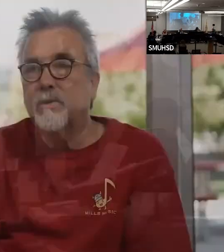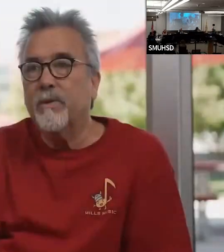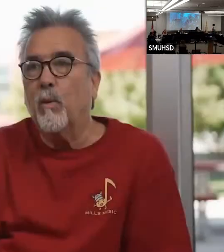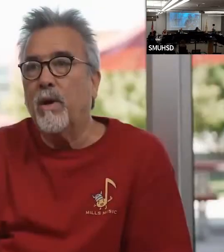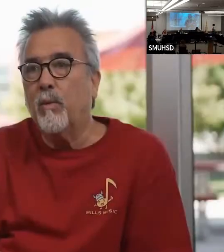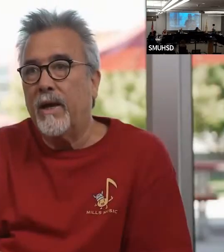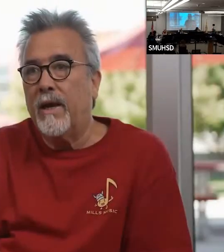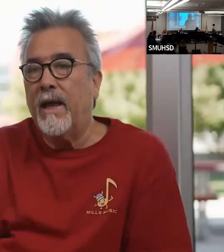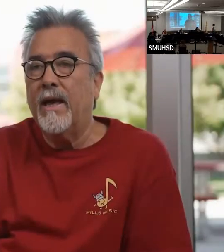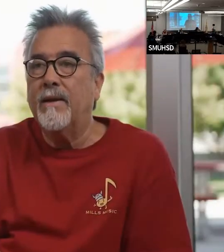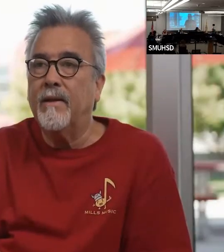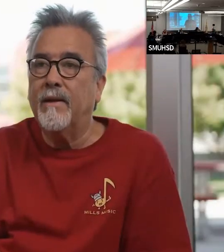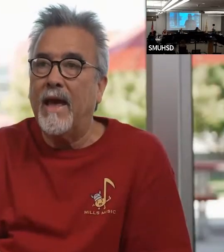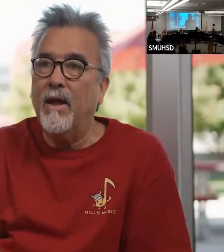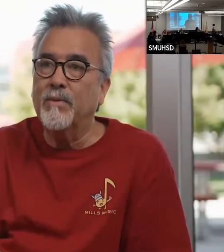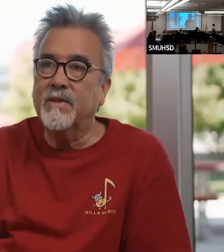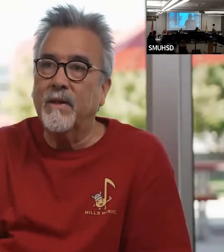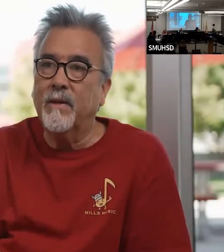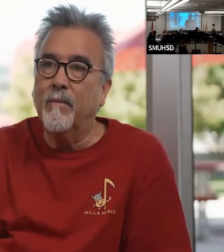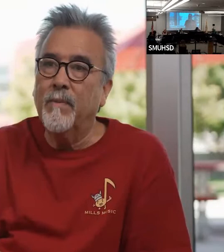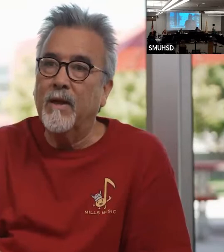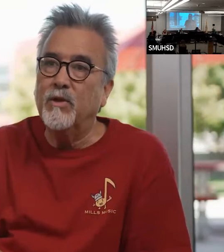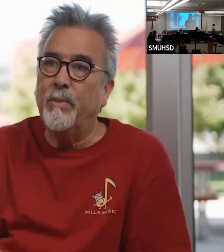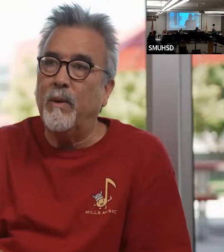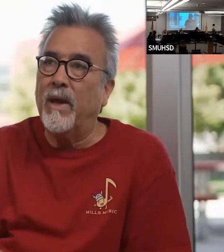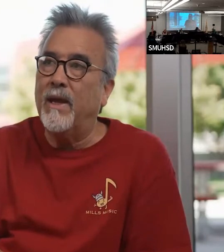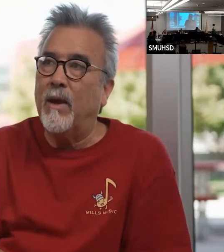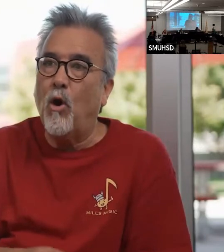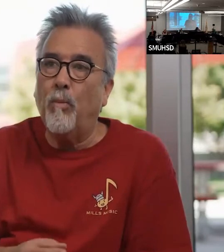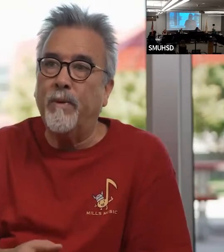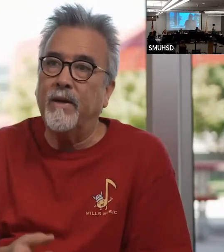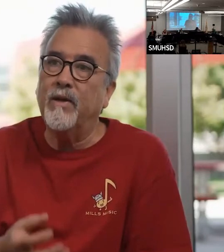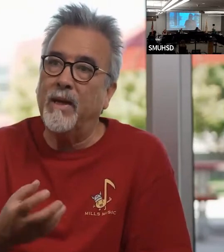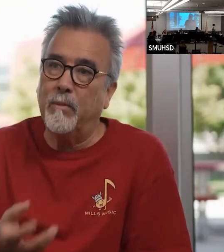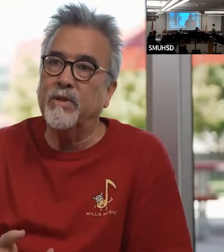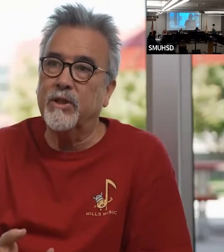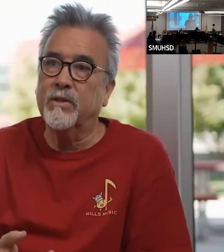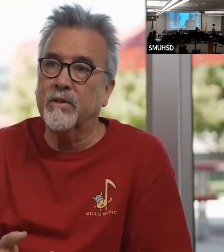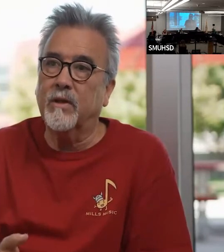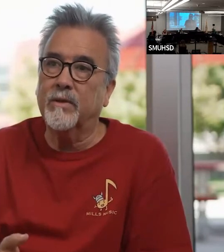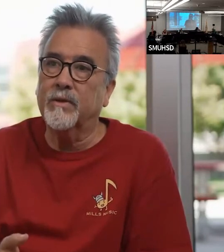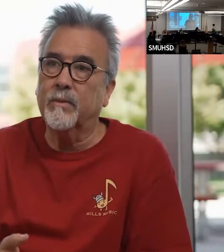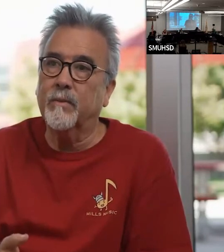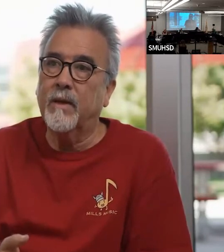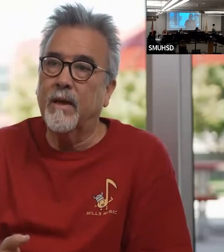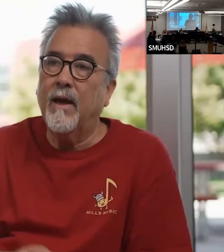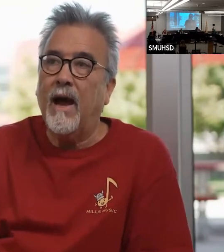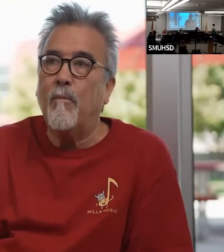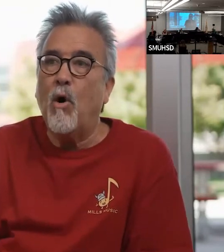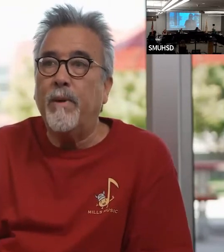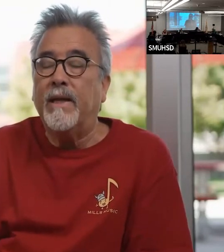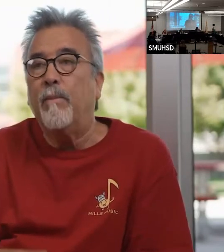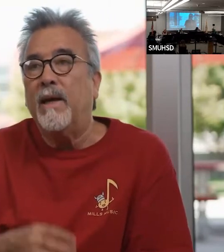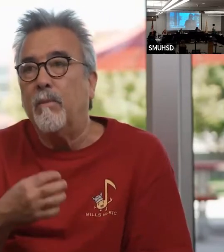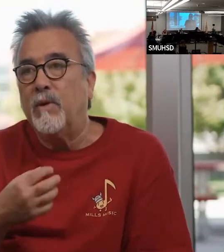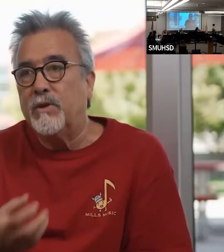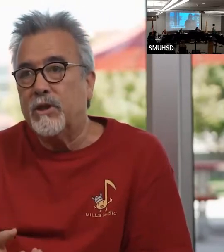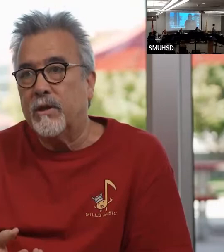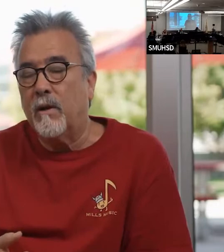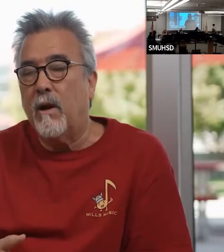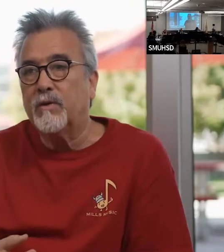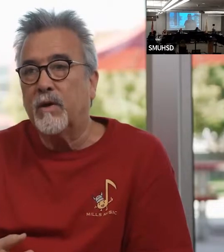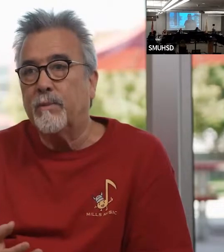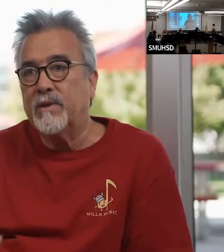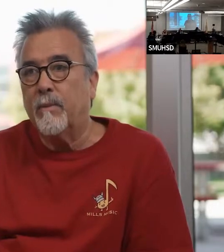they're knowledgeable, they're well-read, and that helps them to be ready and open to being musicians also. I'm hoping that being